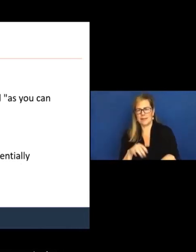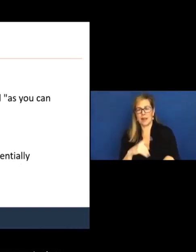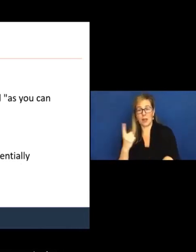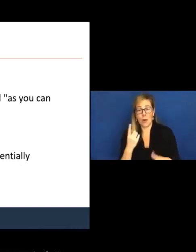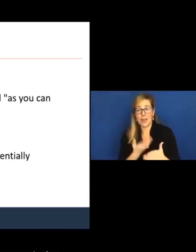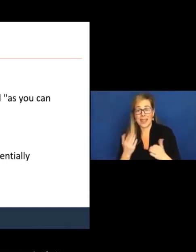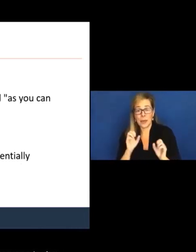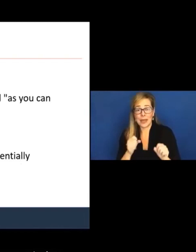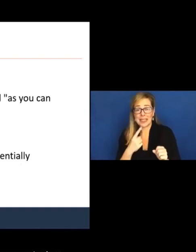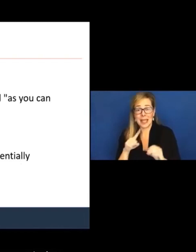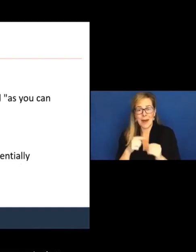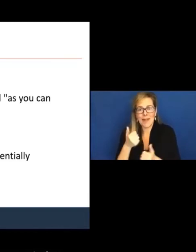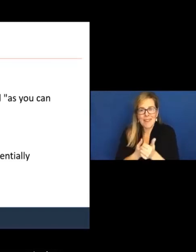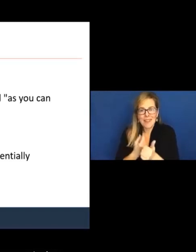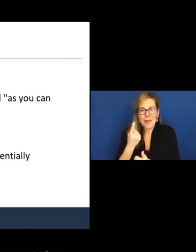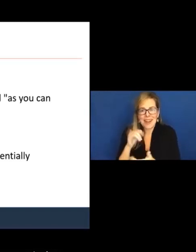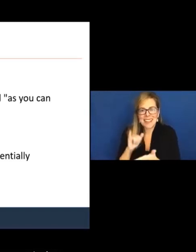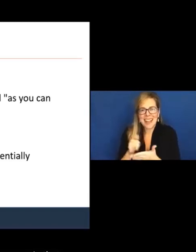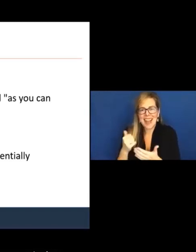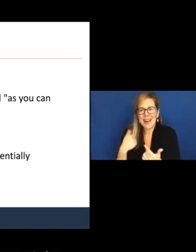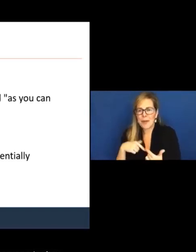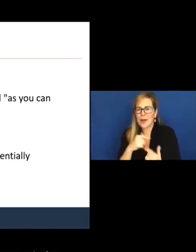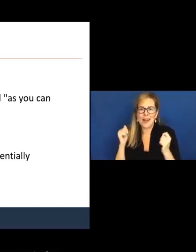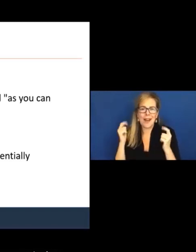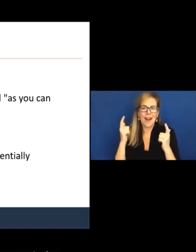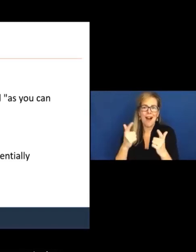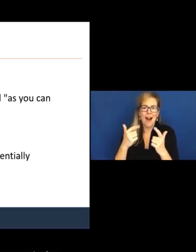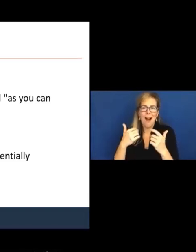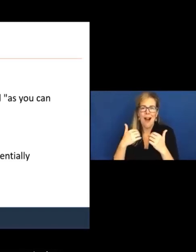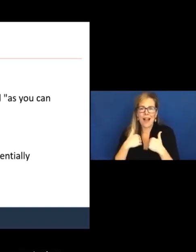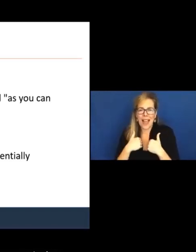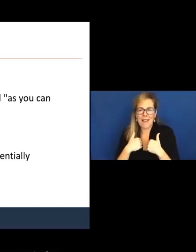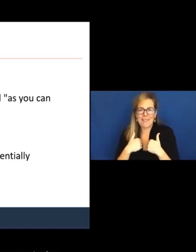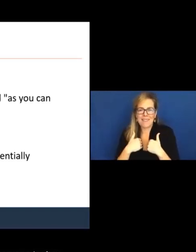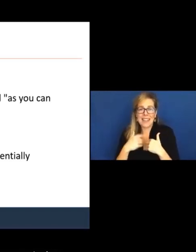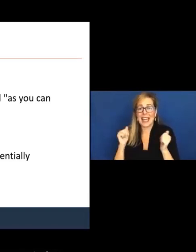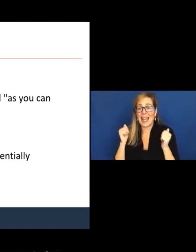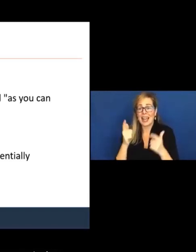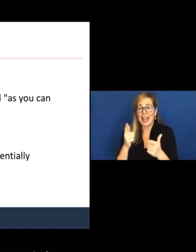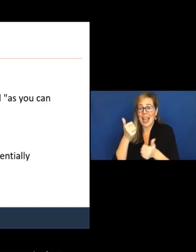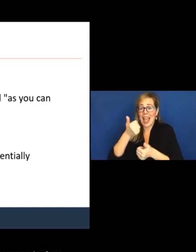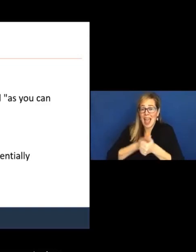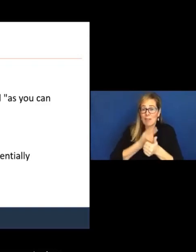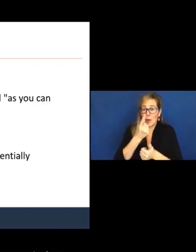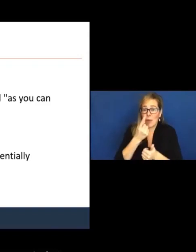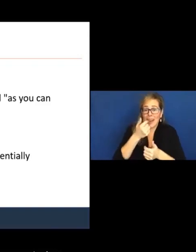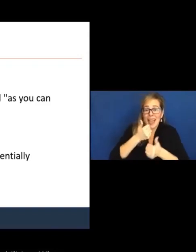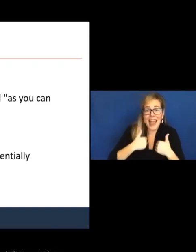about everyone is that everyone has different life